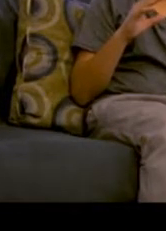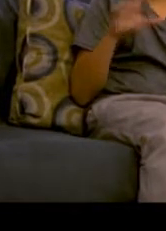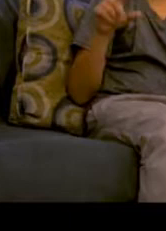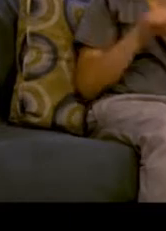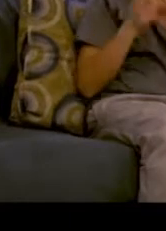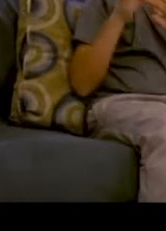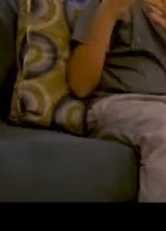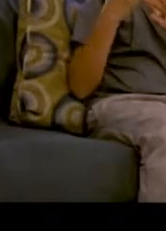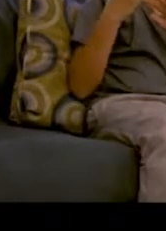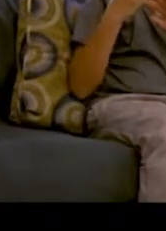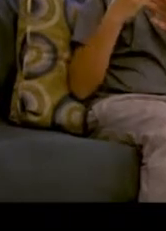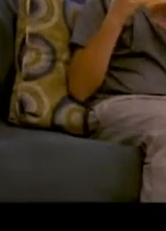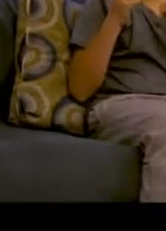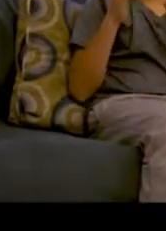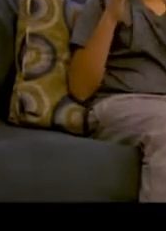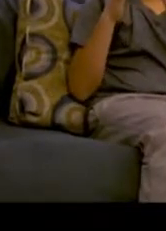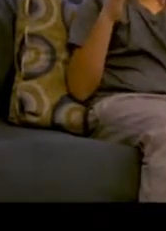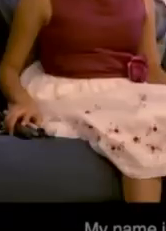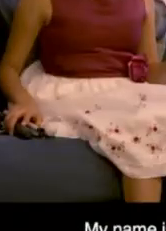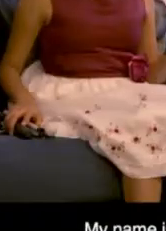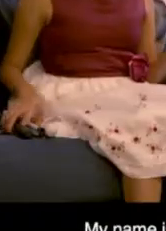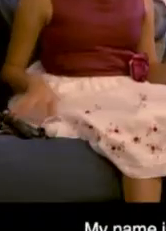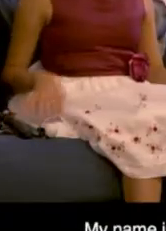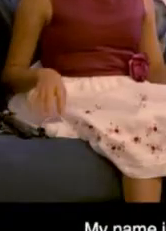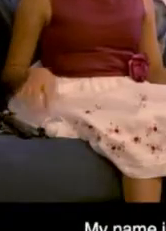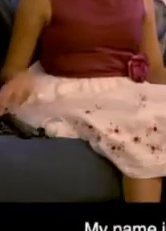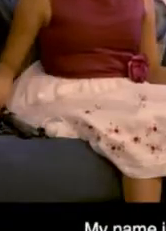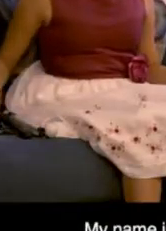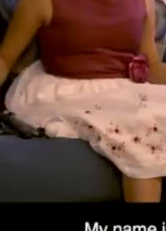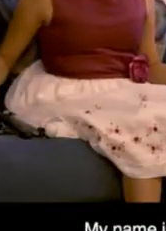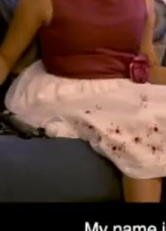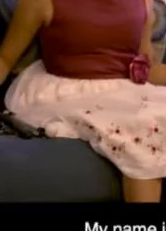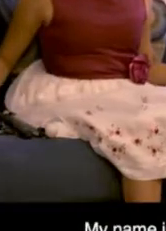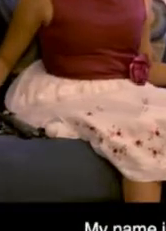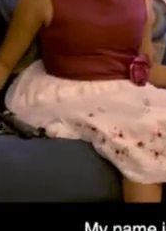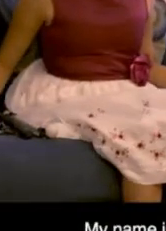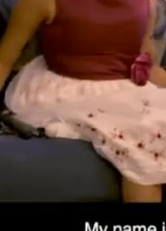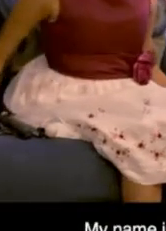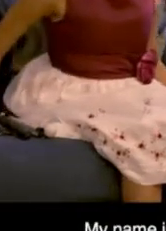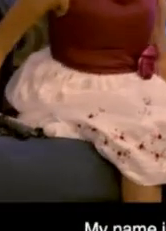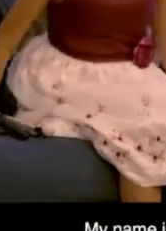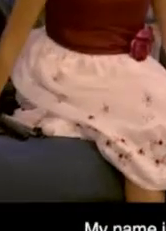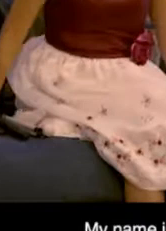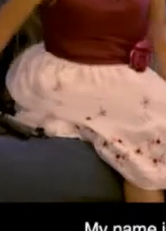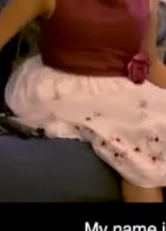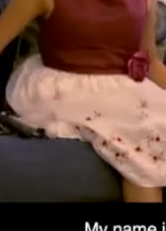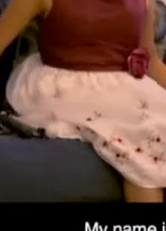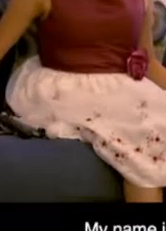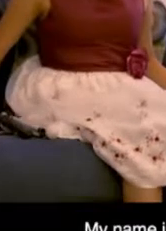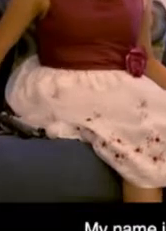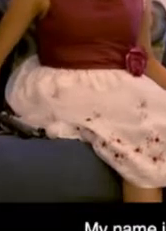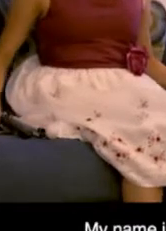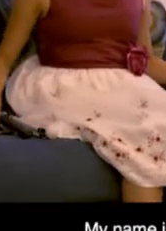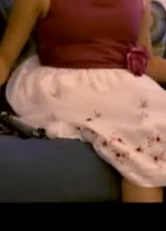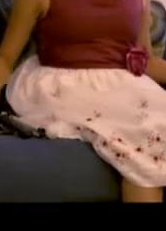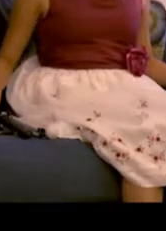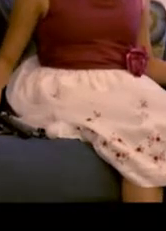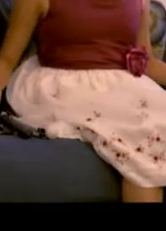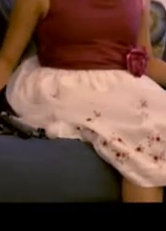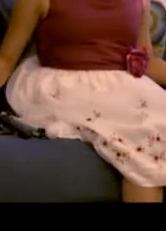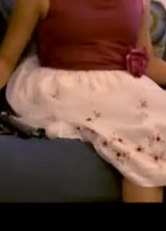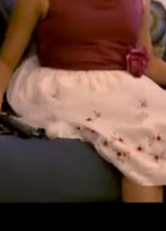And what grade are you in? I'm in 6th grade. My name is Lisa Sereno. I'm a teacher of the visually